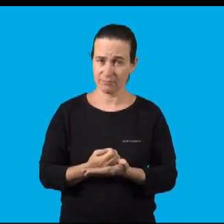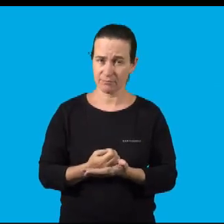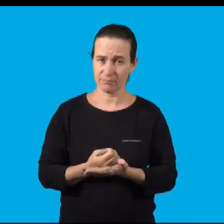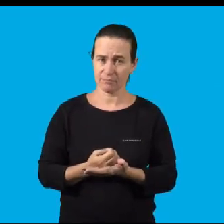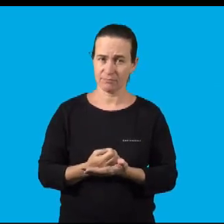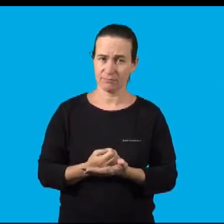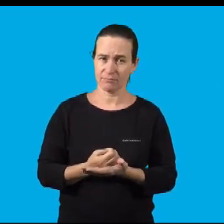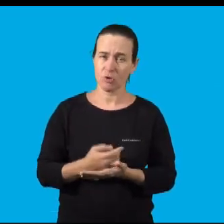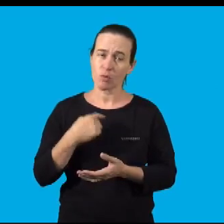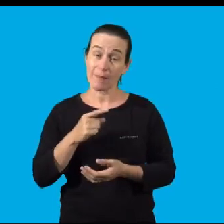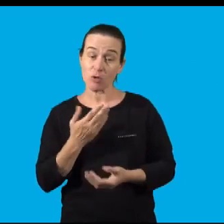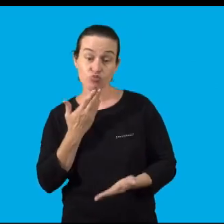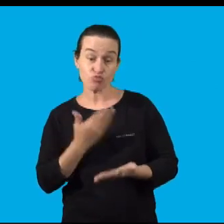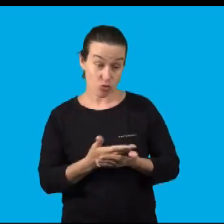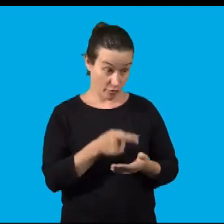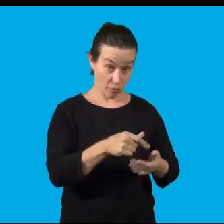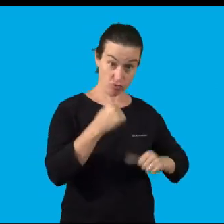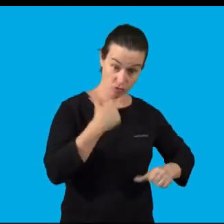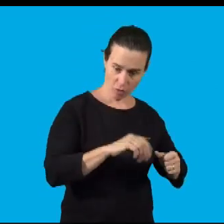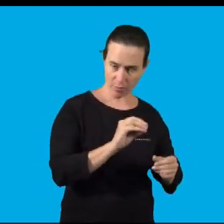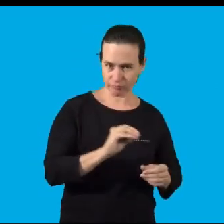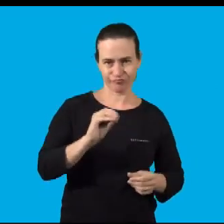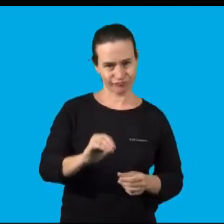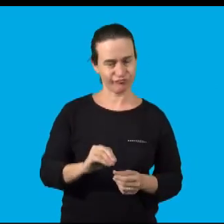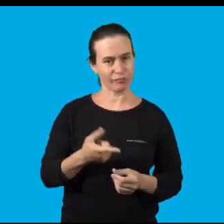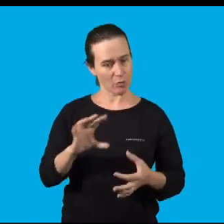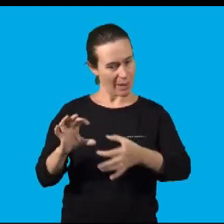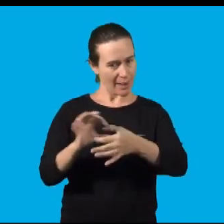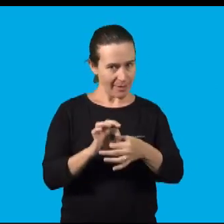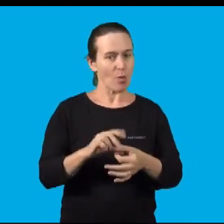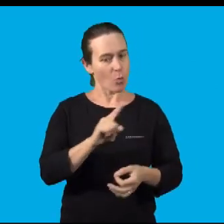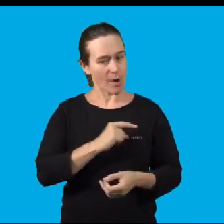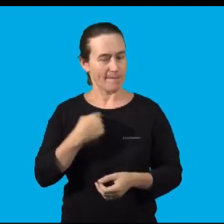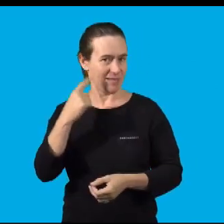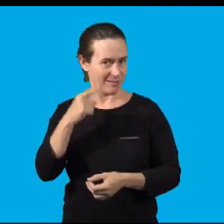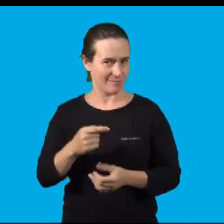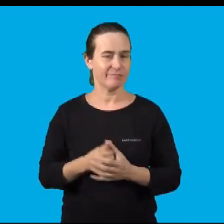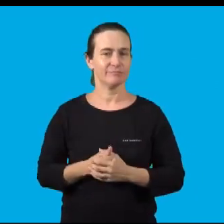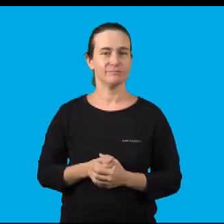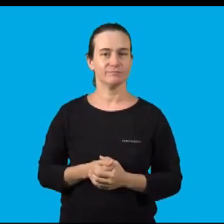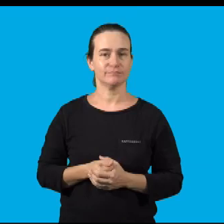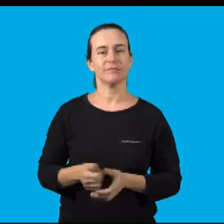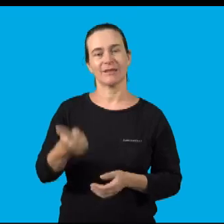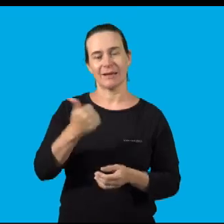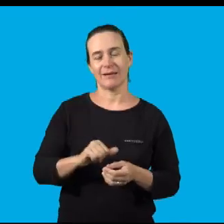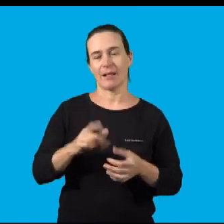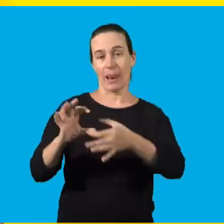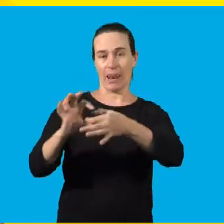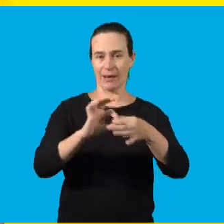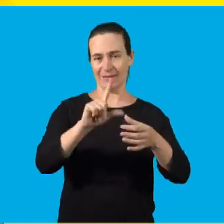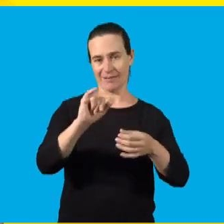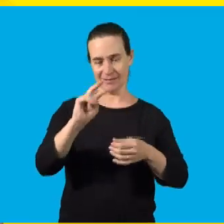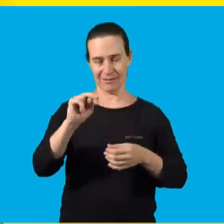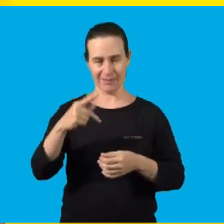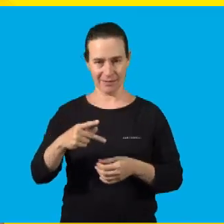you provide evidence or examples from the drama, and then link. Linking the point back to the question.